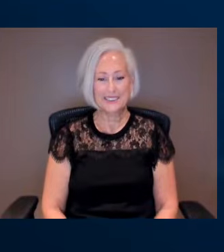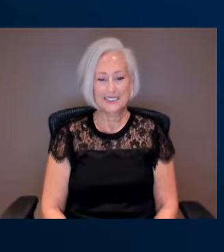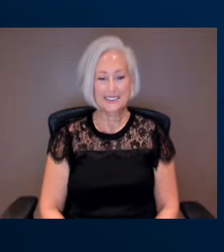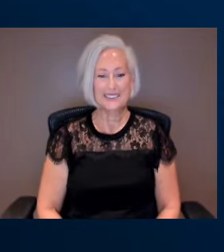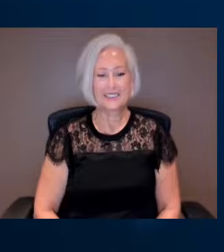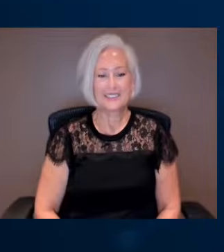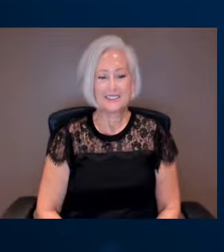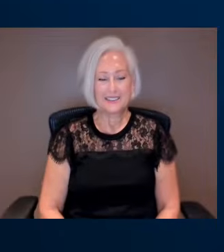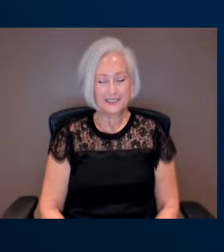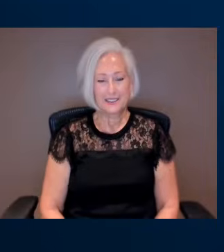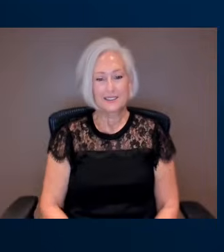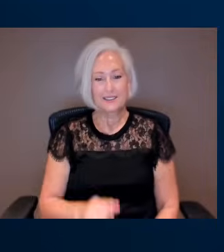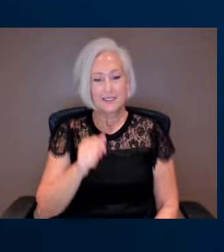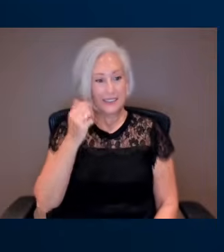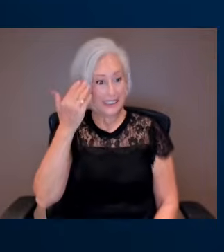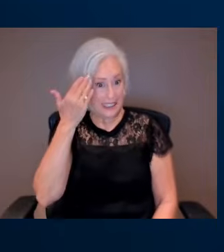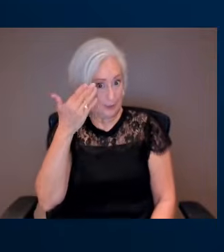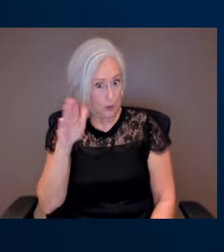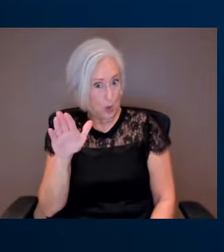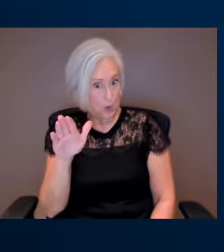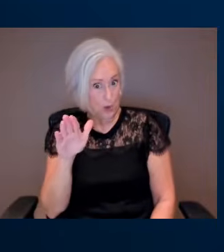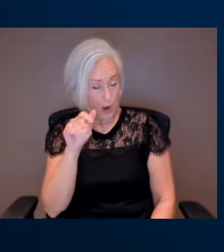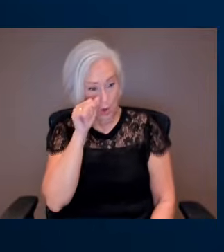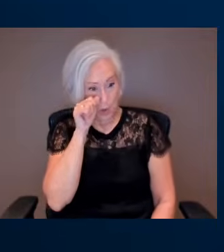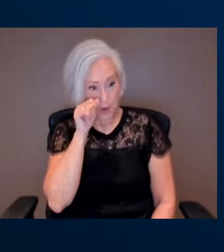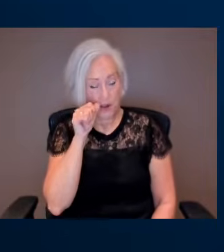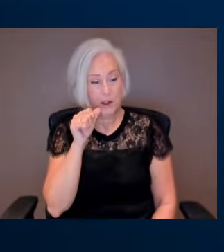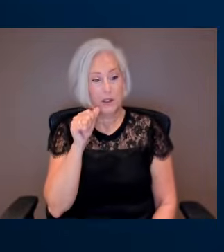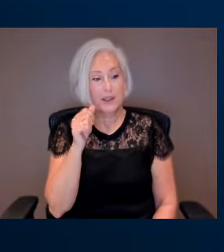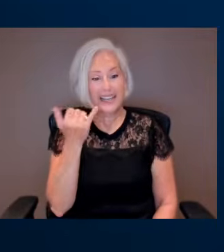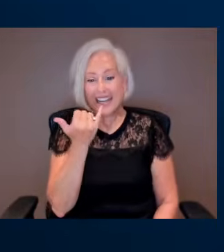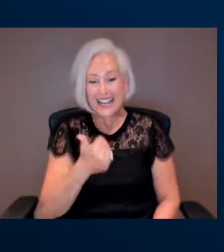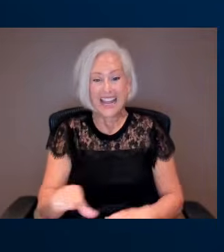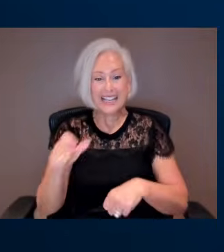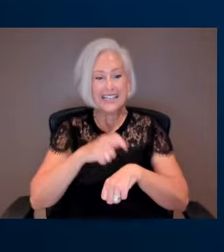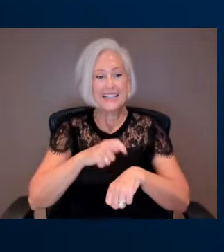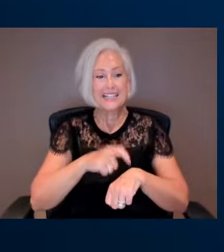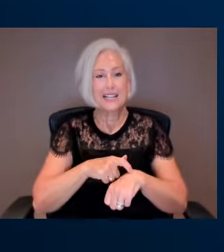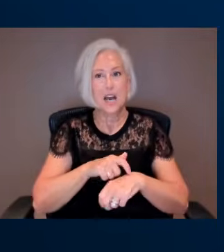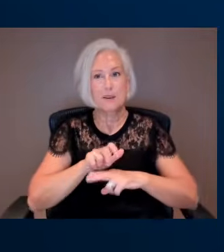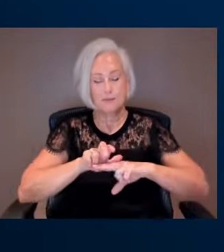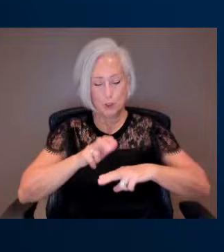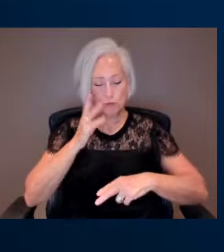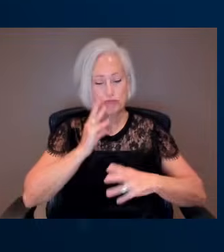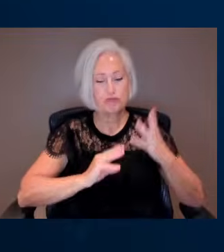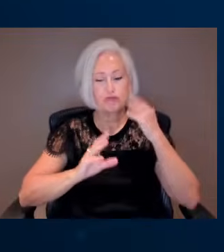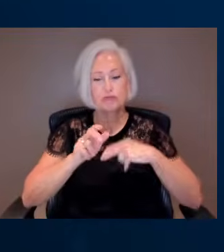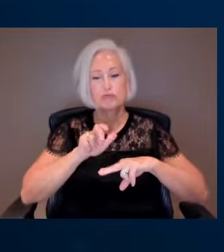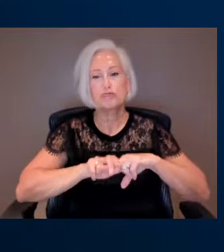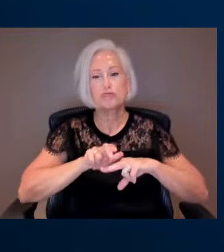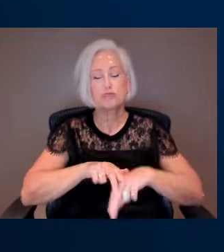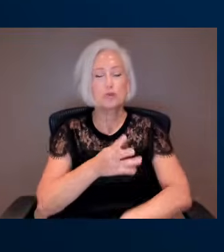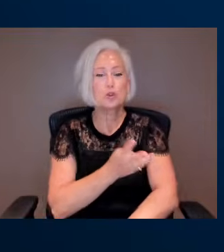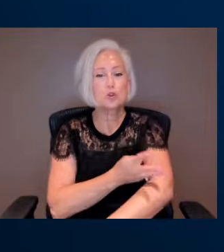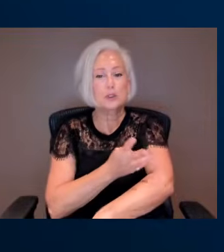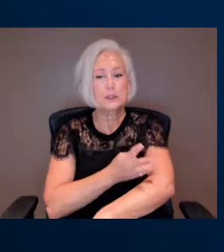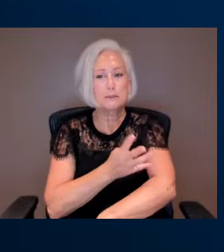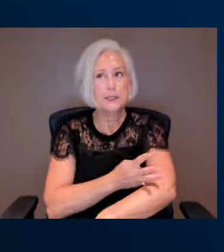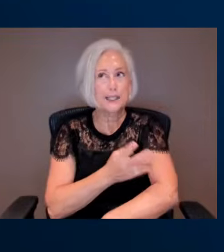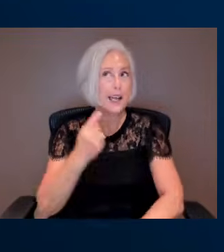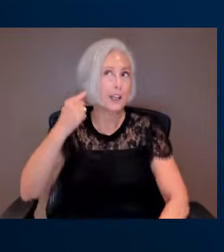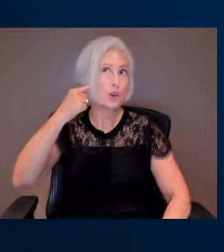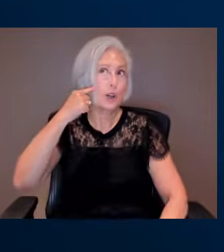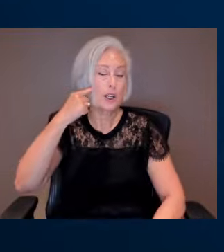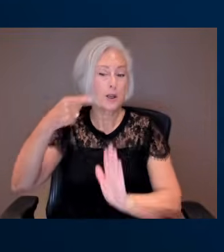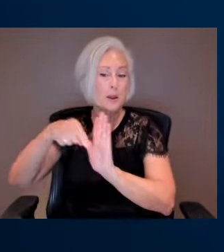Well, if you don't know, if anytime you're sitting there and you're getting treatment and you hear the bell ringing,